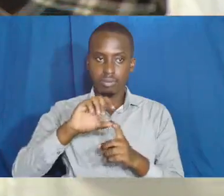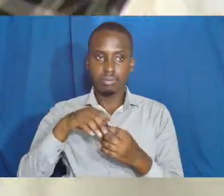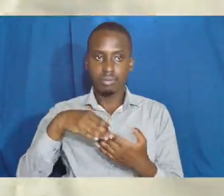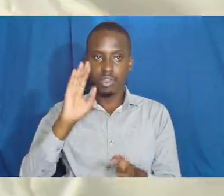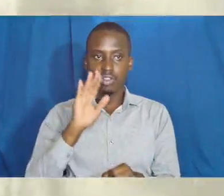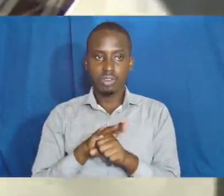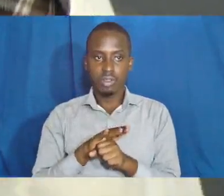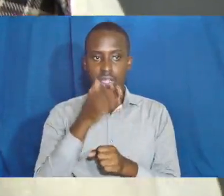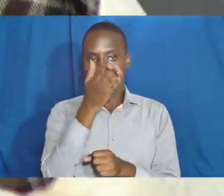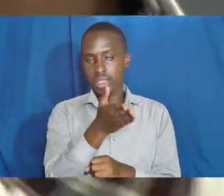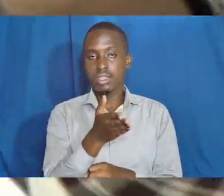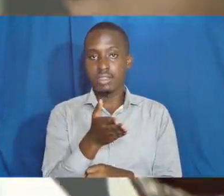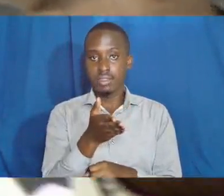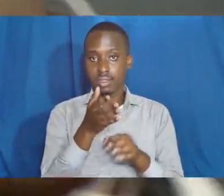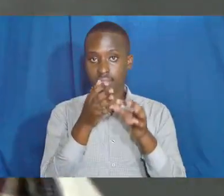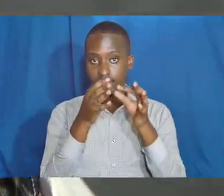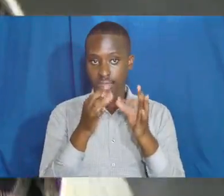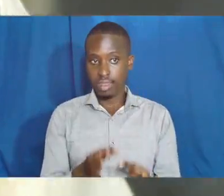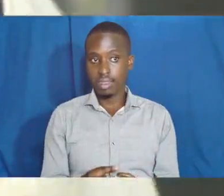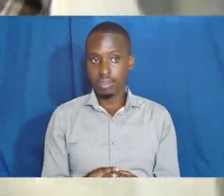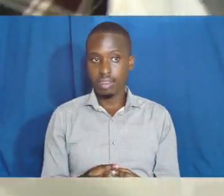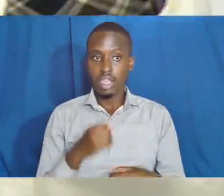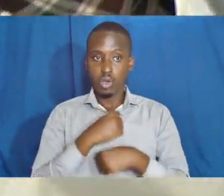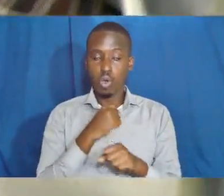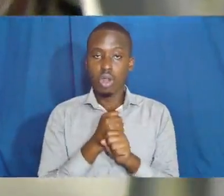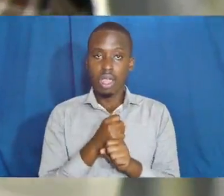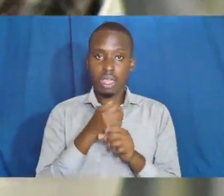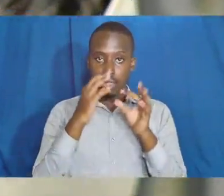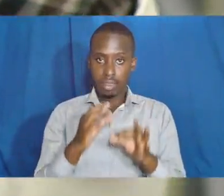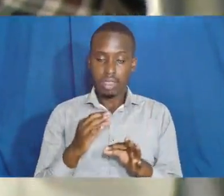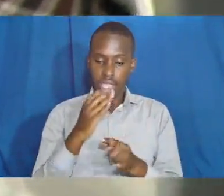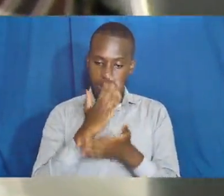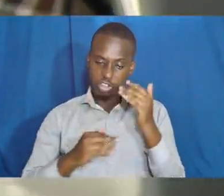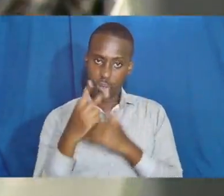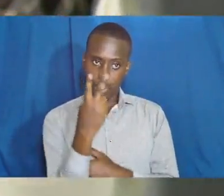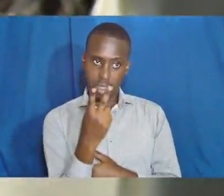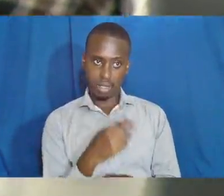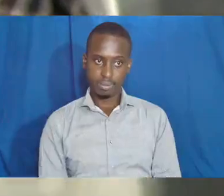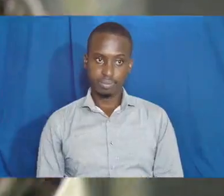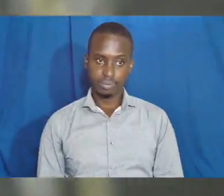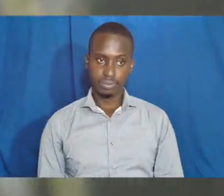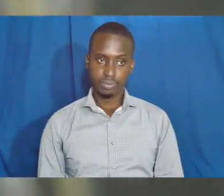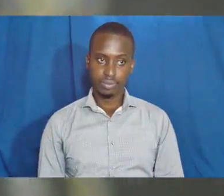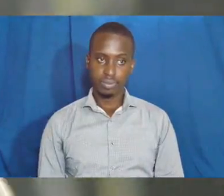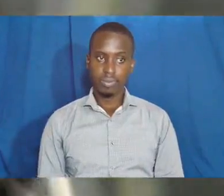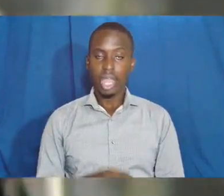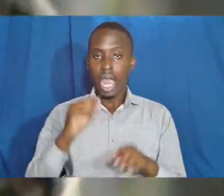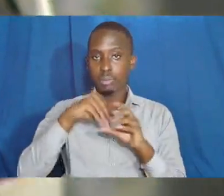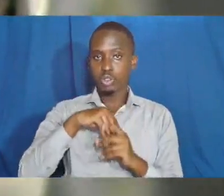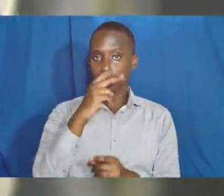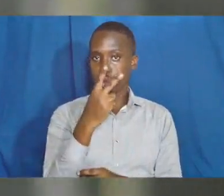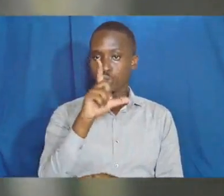this substance is forming two phases. There are two